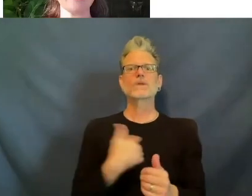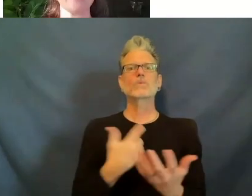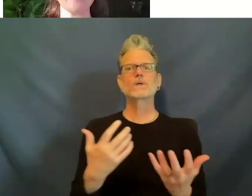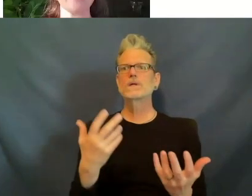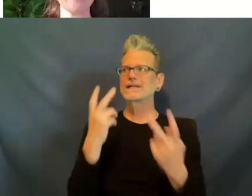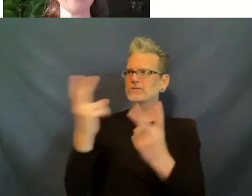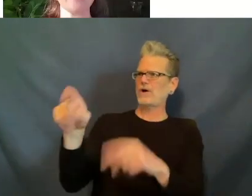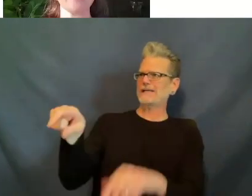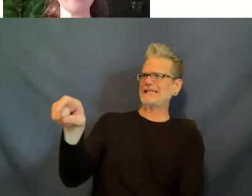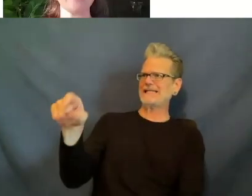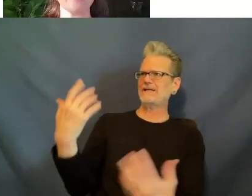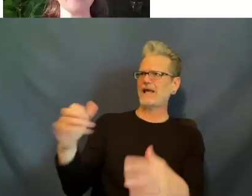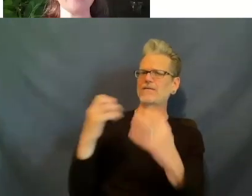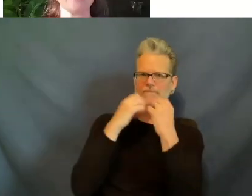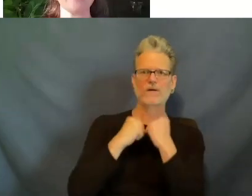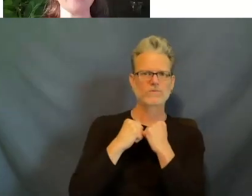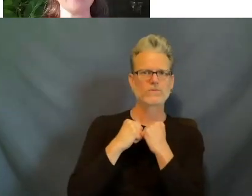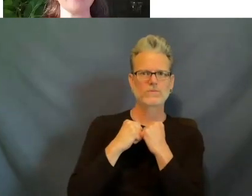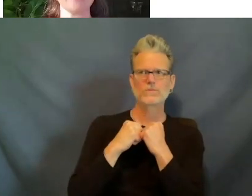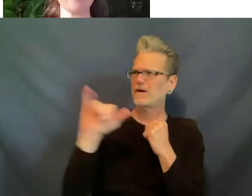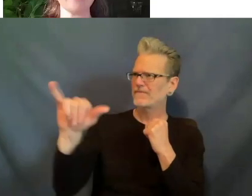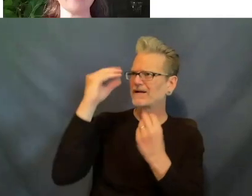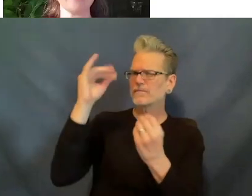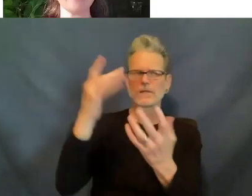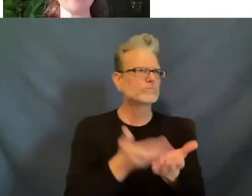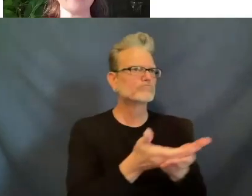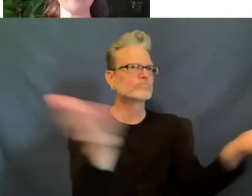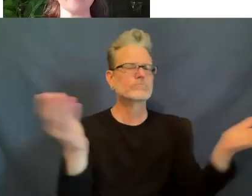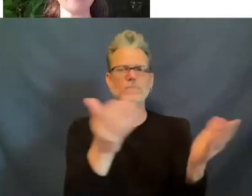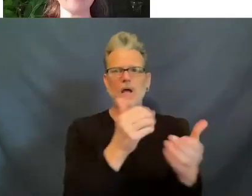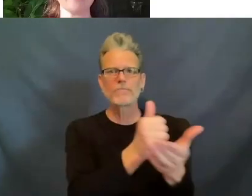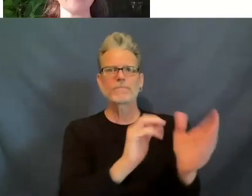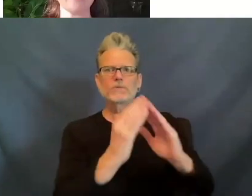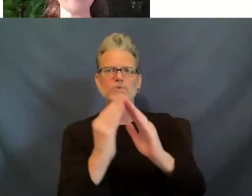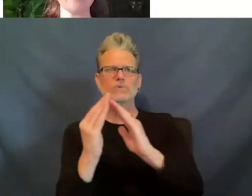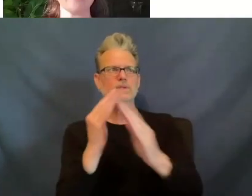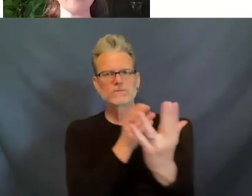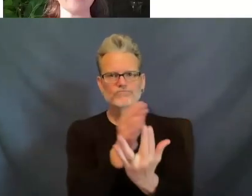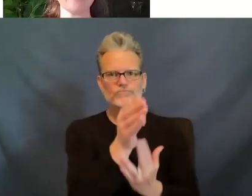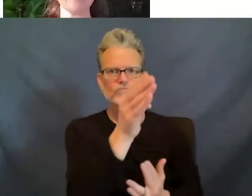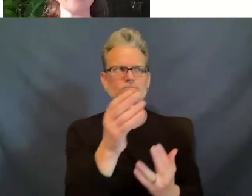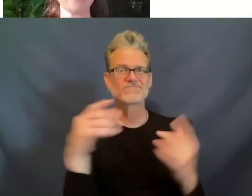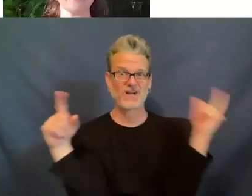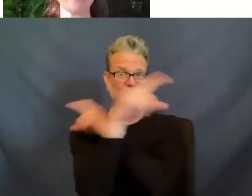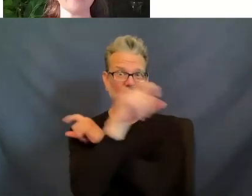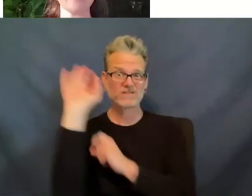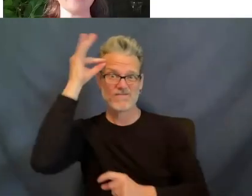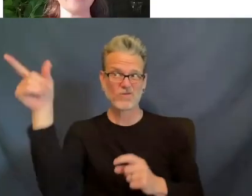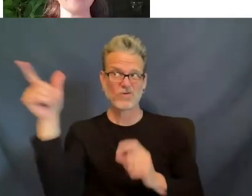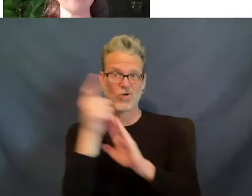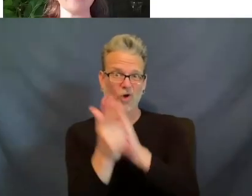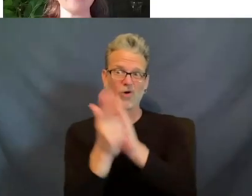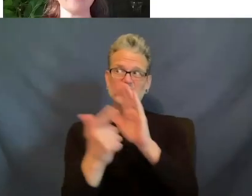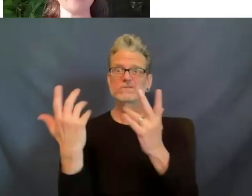huge value in sharing this information to help communities navigate these pretty complex federal systems and